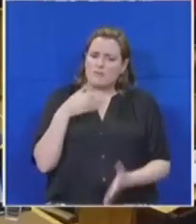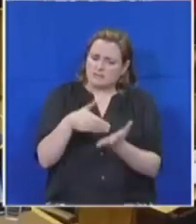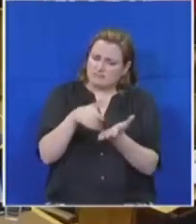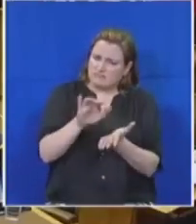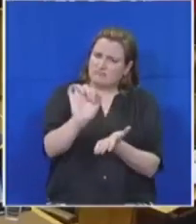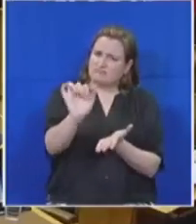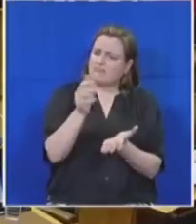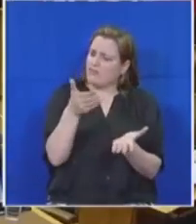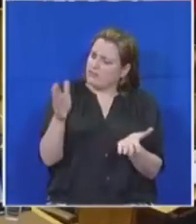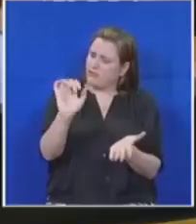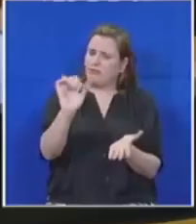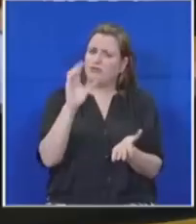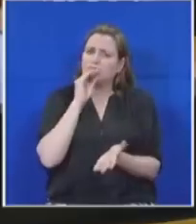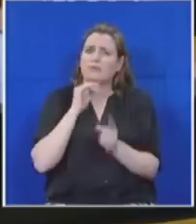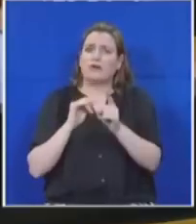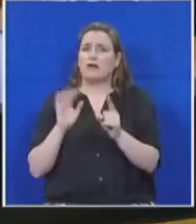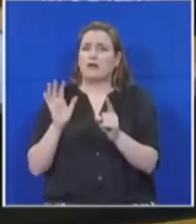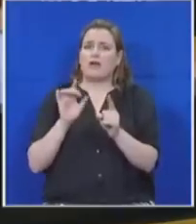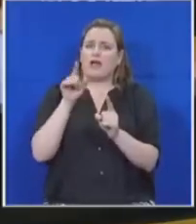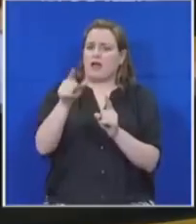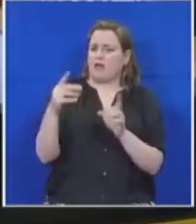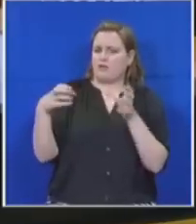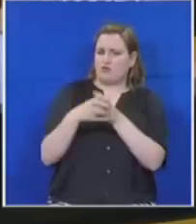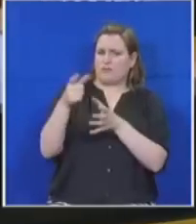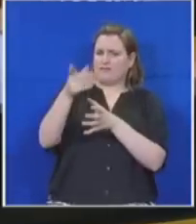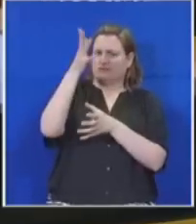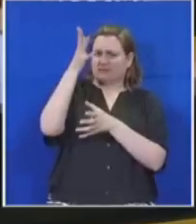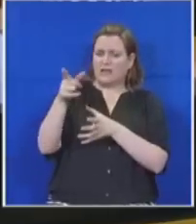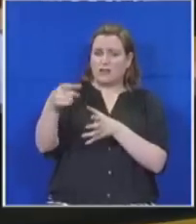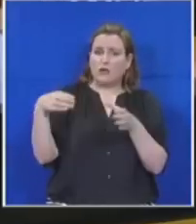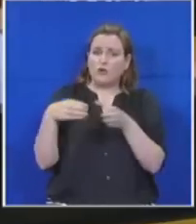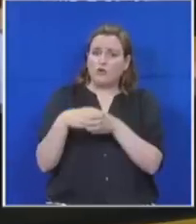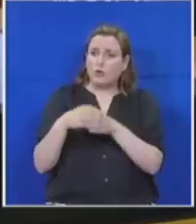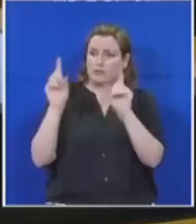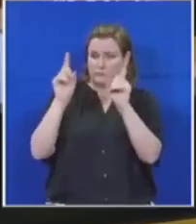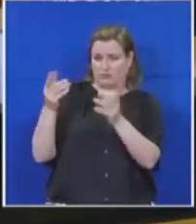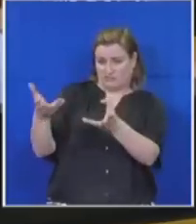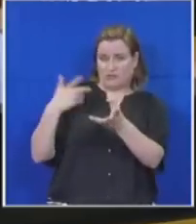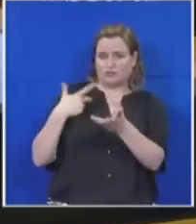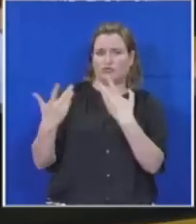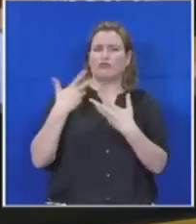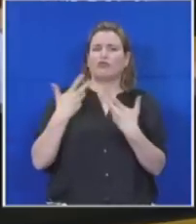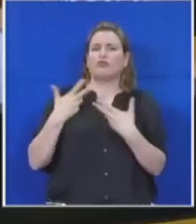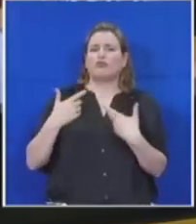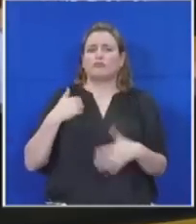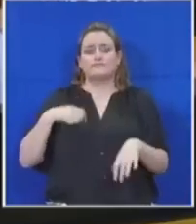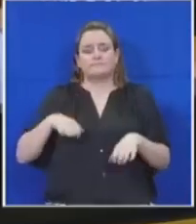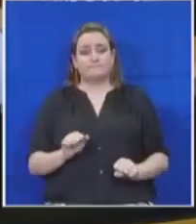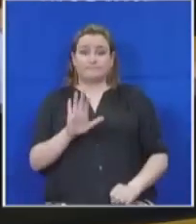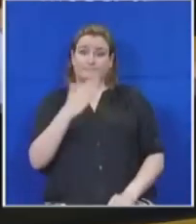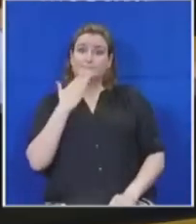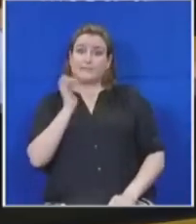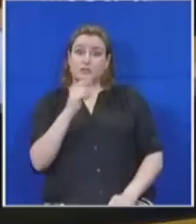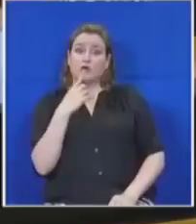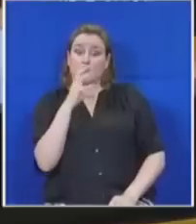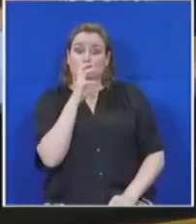There's a new group of people who are calling. Honorable Member Ndlozi. That has been hired. Honorable which is Ndlozi, not please take your seat. I'm going understanding to the switch off context your